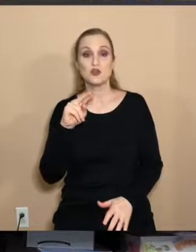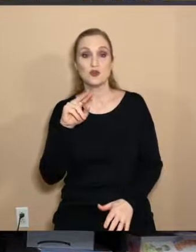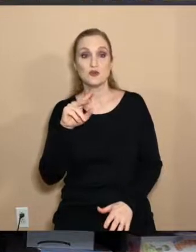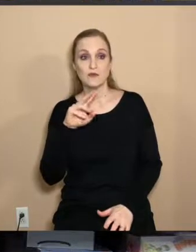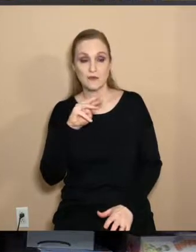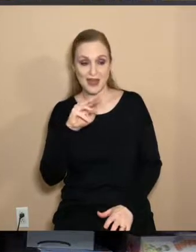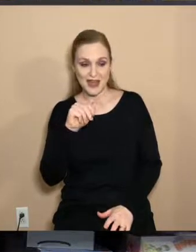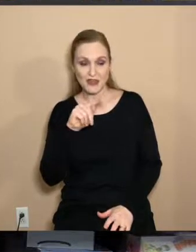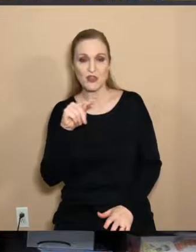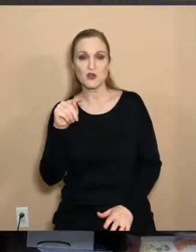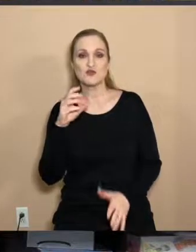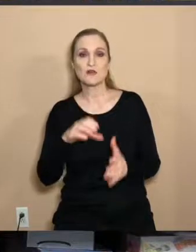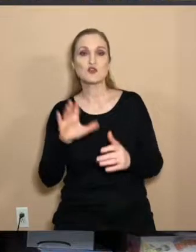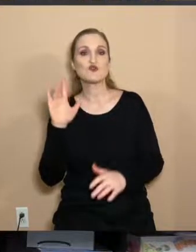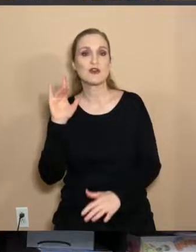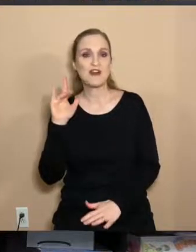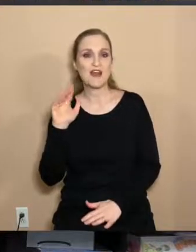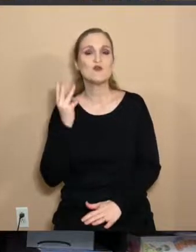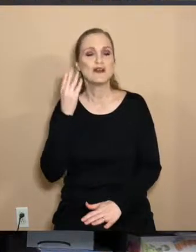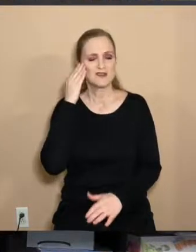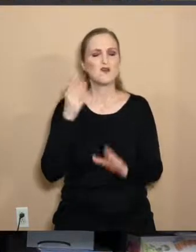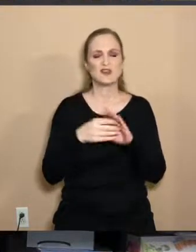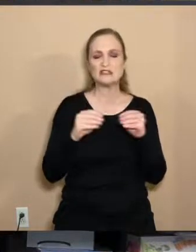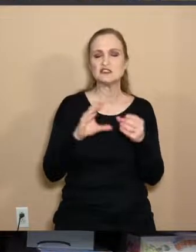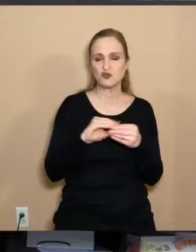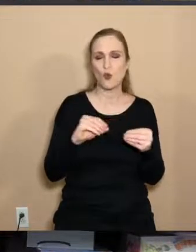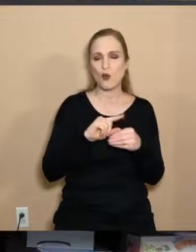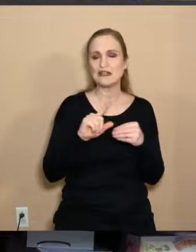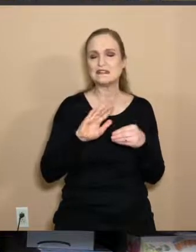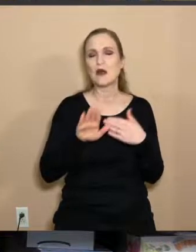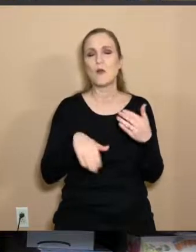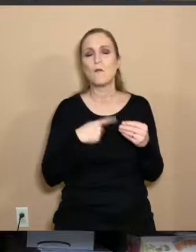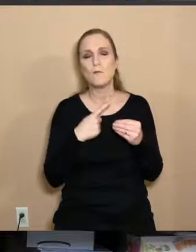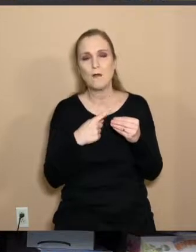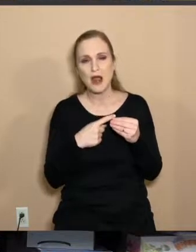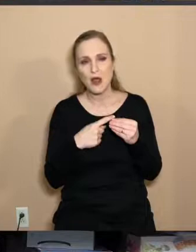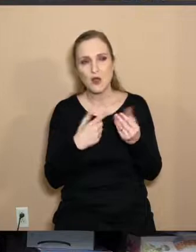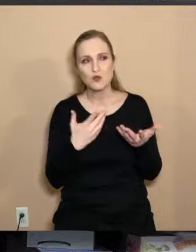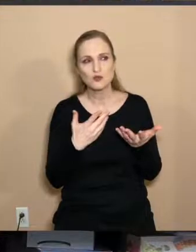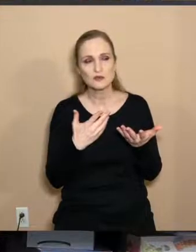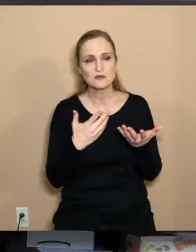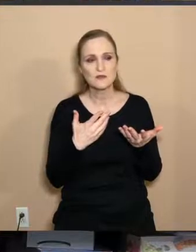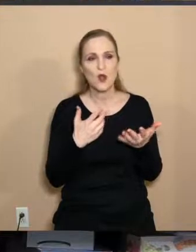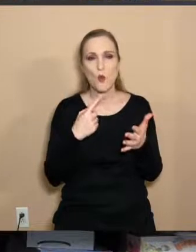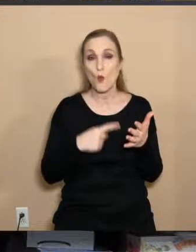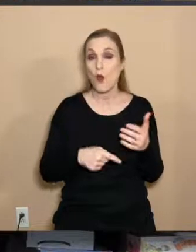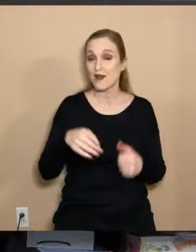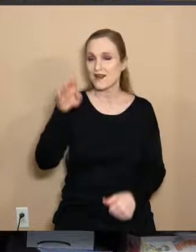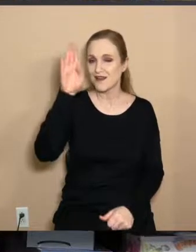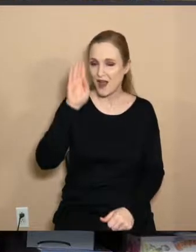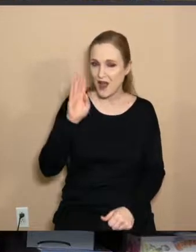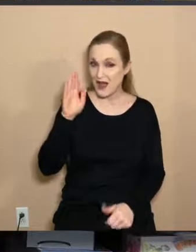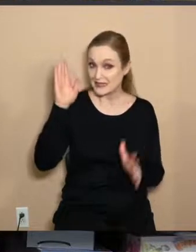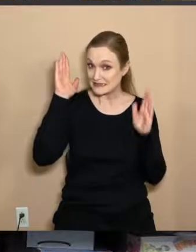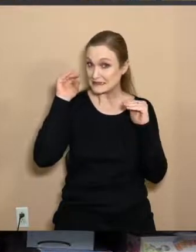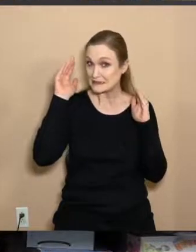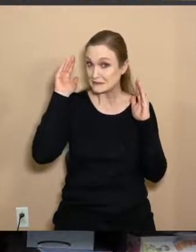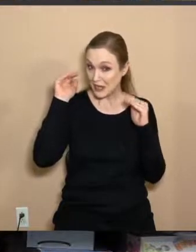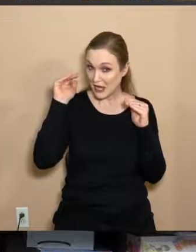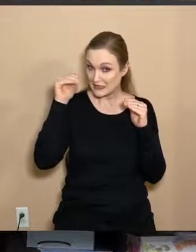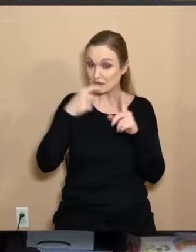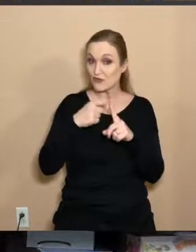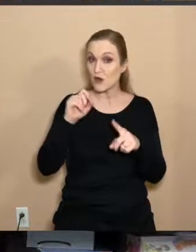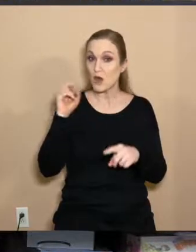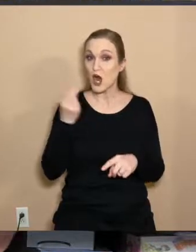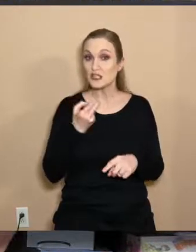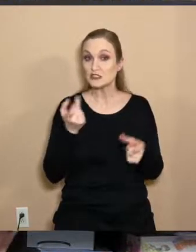we know that story, that it's all about what in that case, what God is expecting us to be